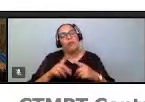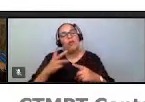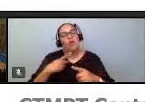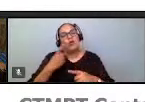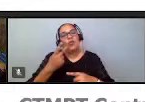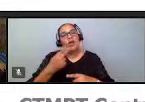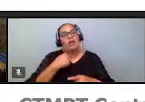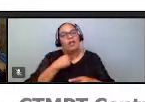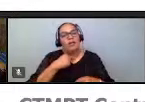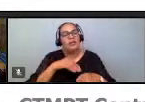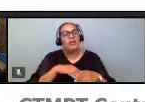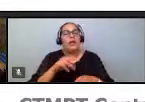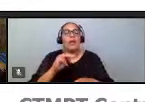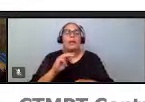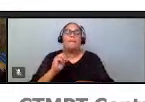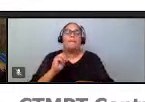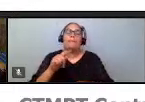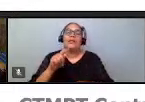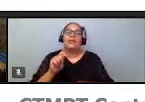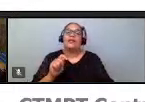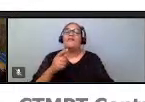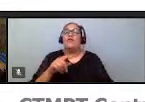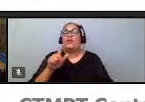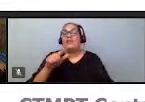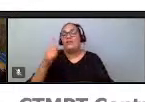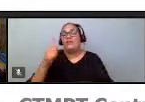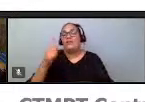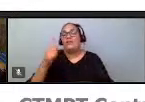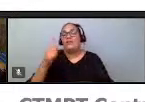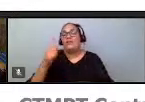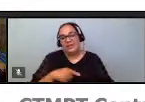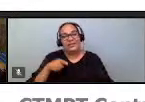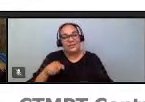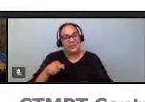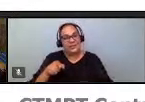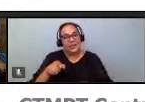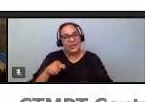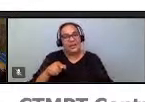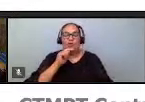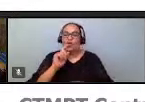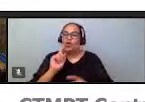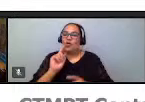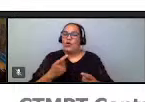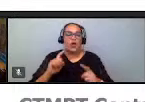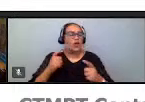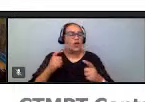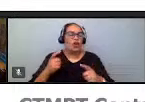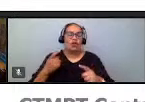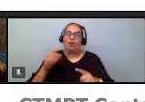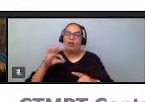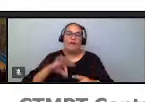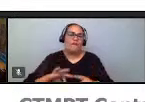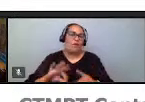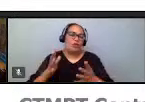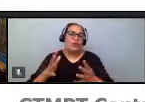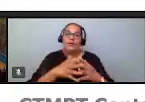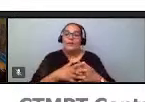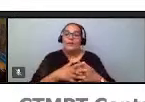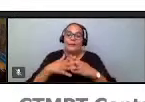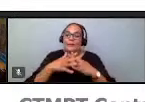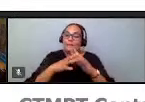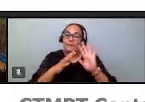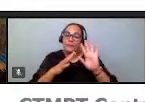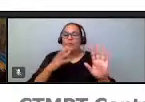was stuck at the MPT for 17 days now that actually we cannot cannot afford that the American as